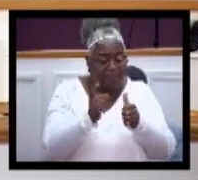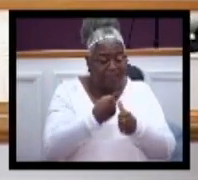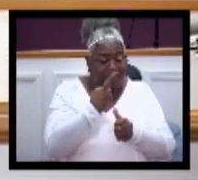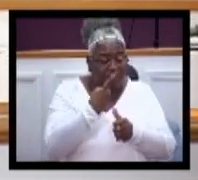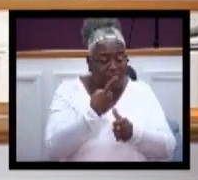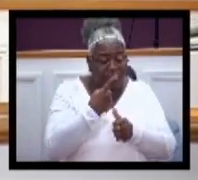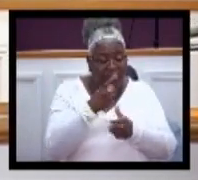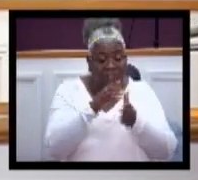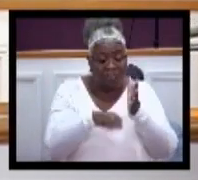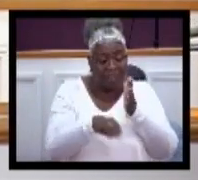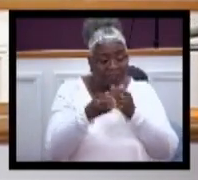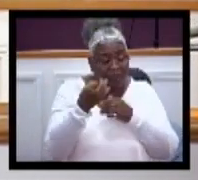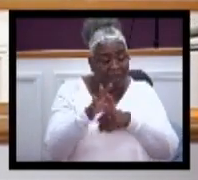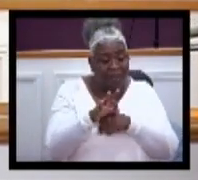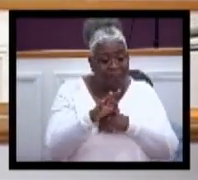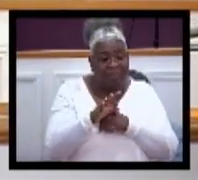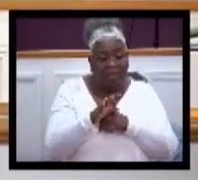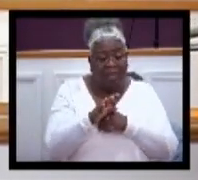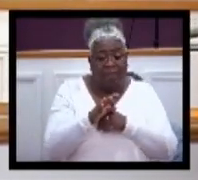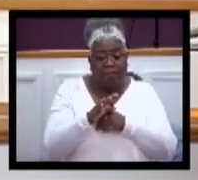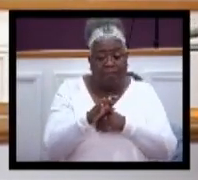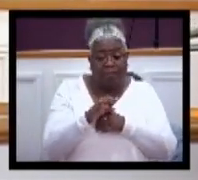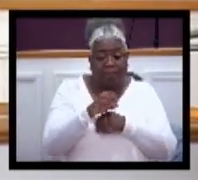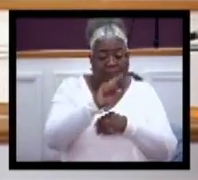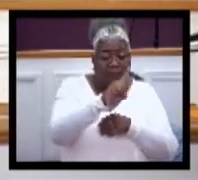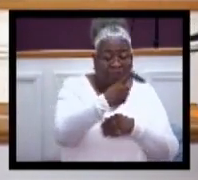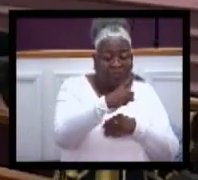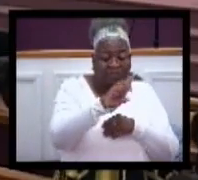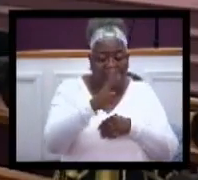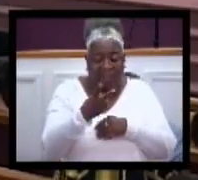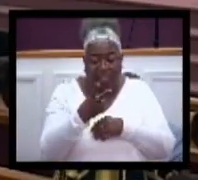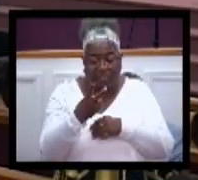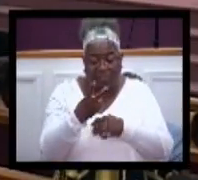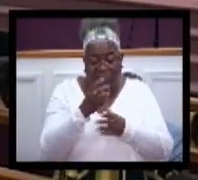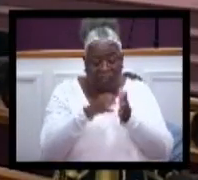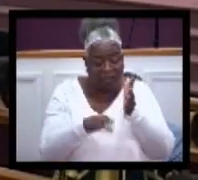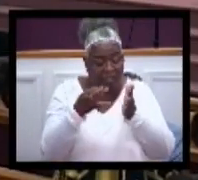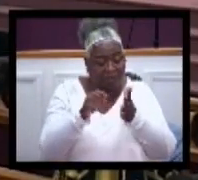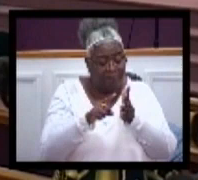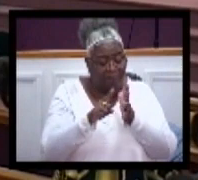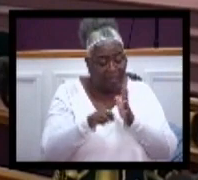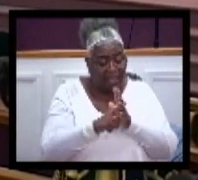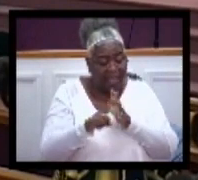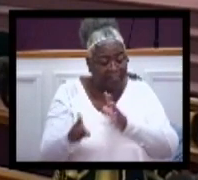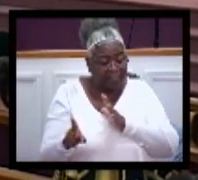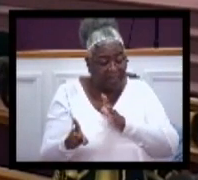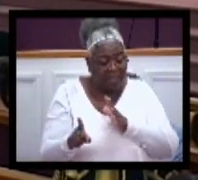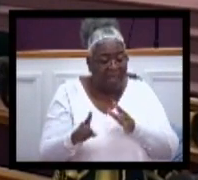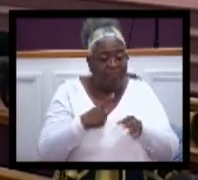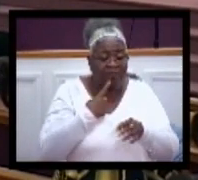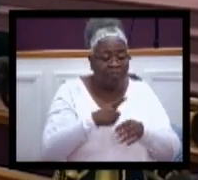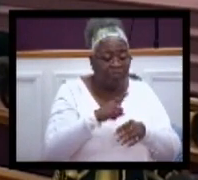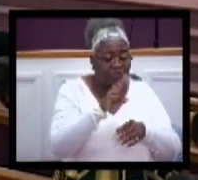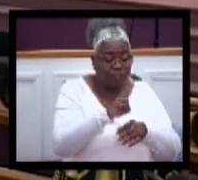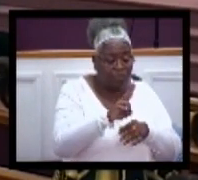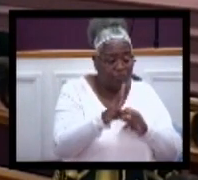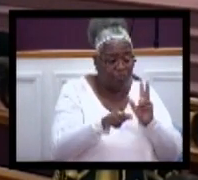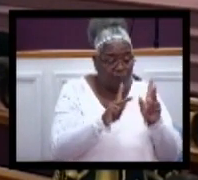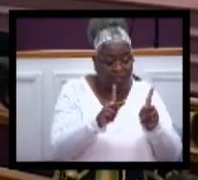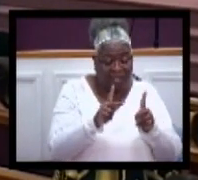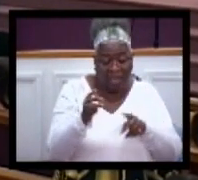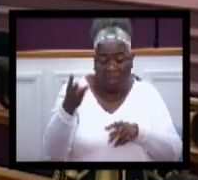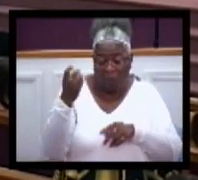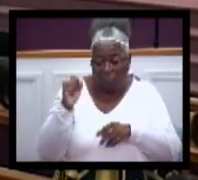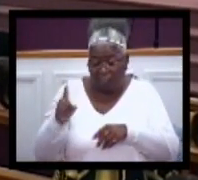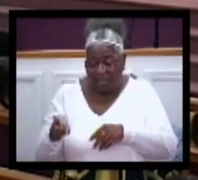of Exodus, it runs over into the second chapter. He told them, there were two of them. The women's name